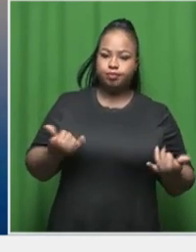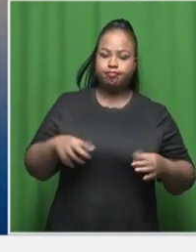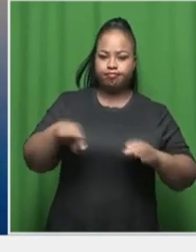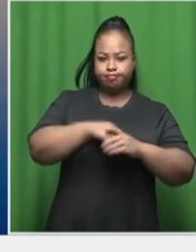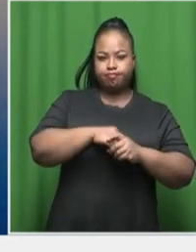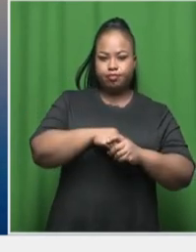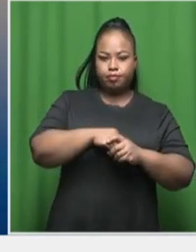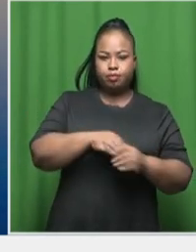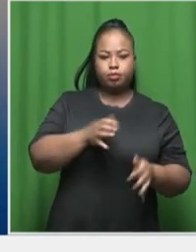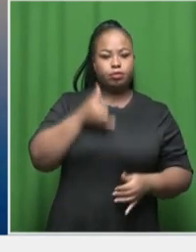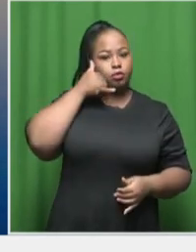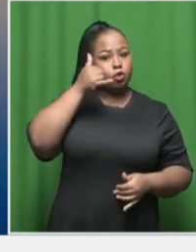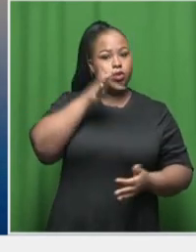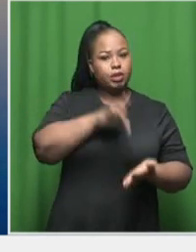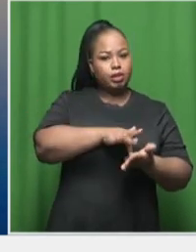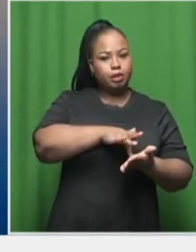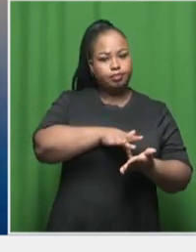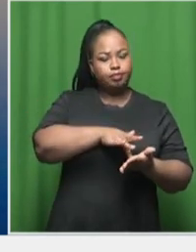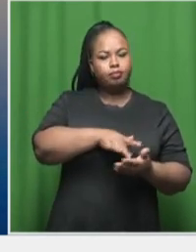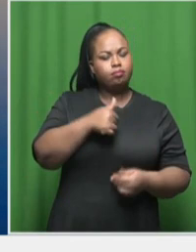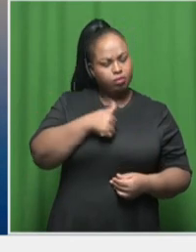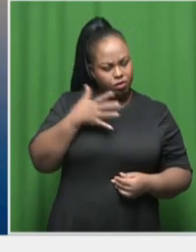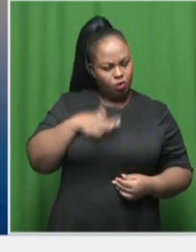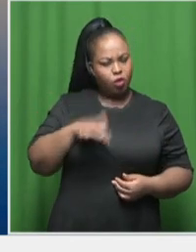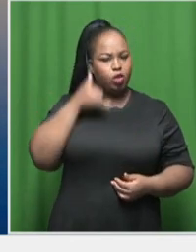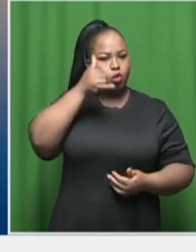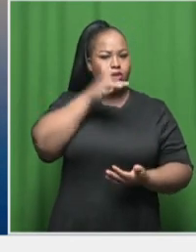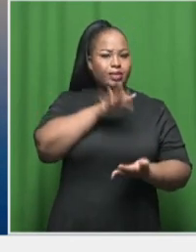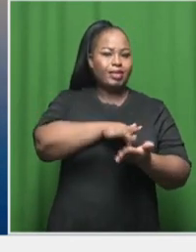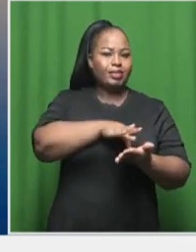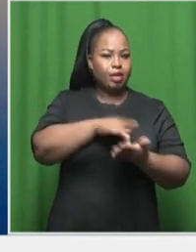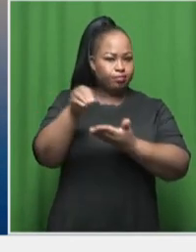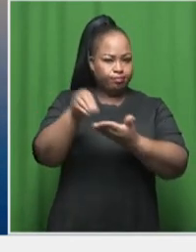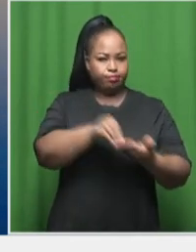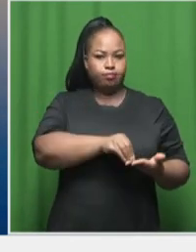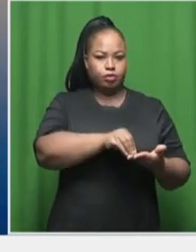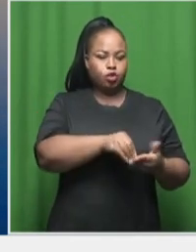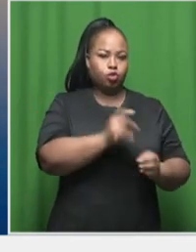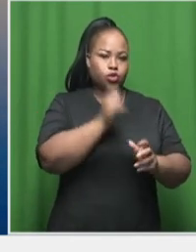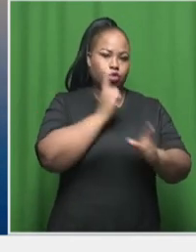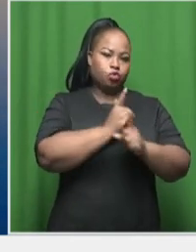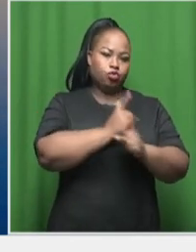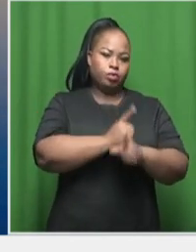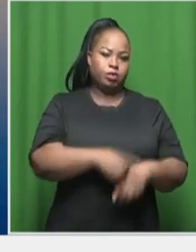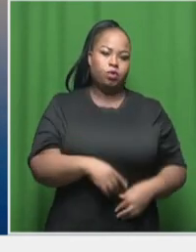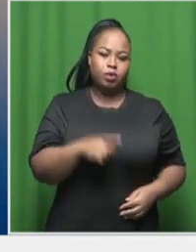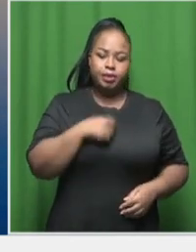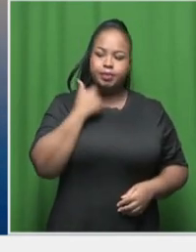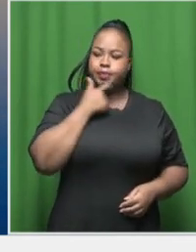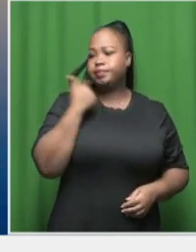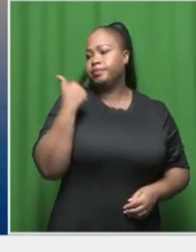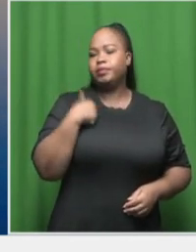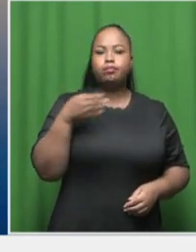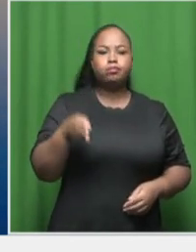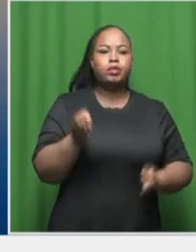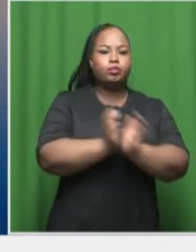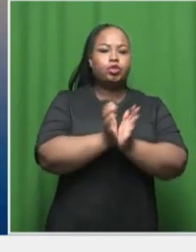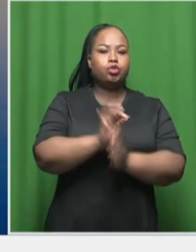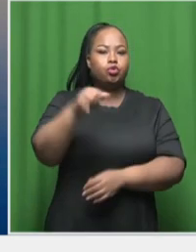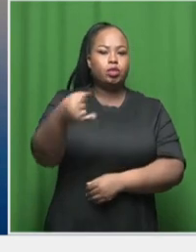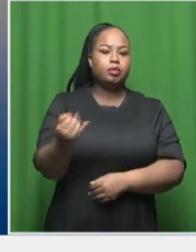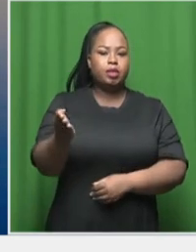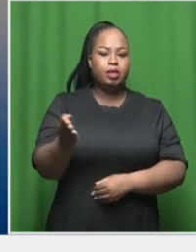in is a call center space. So I want to bring call center space into townships. Not so long ago, I attended a meeting in